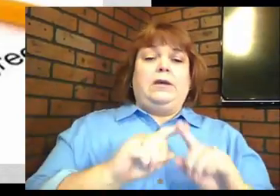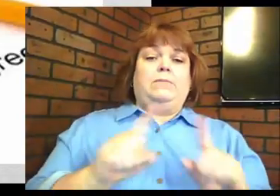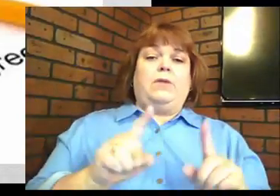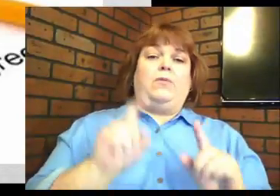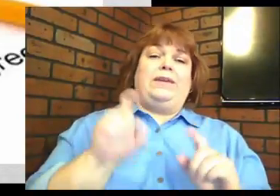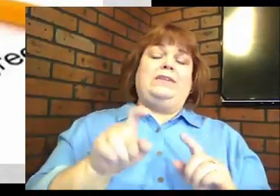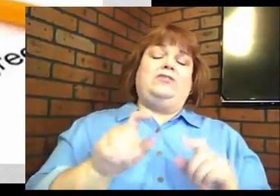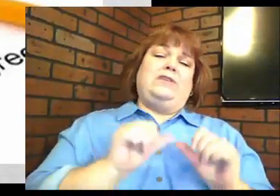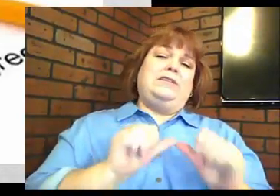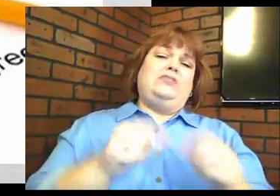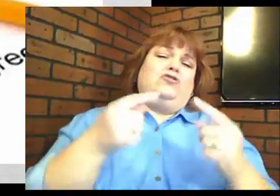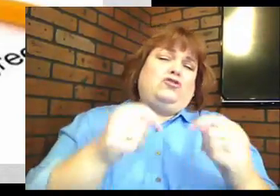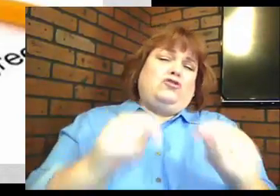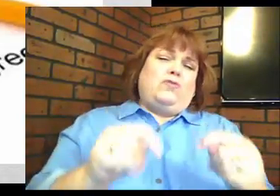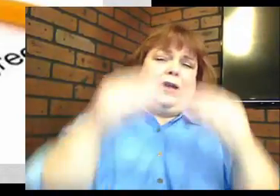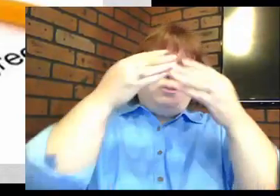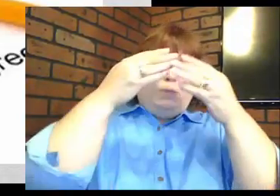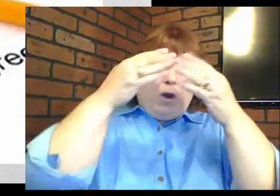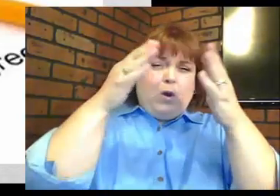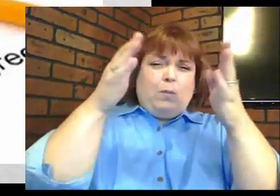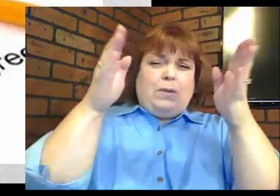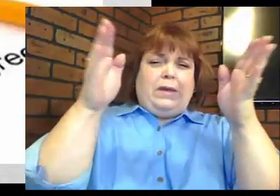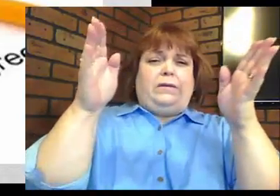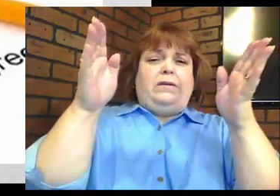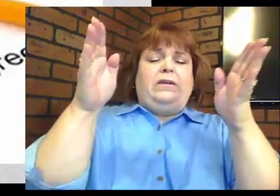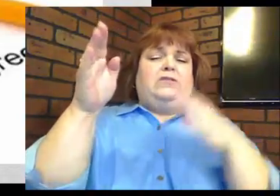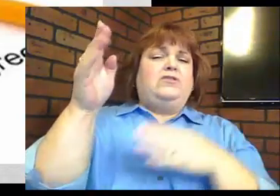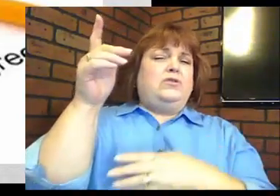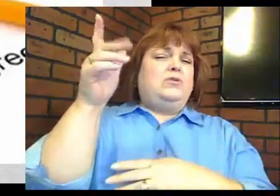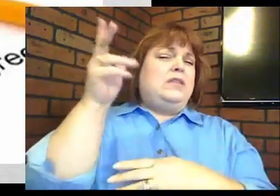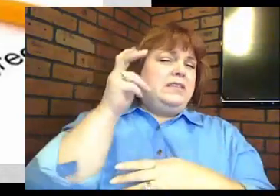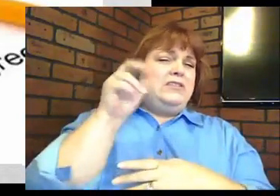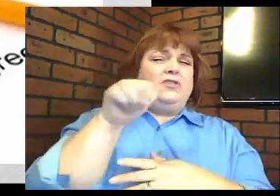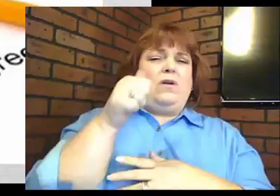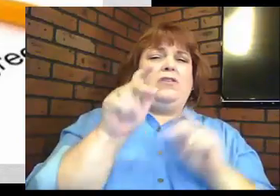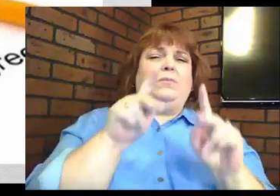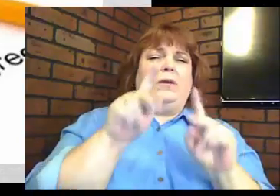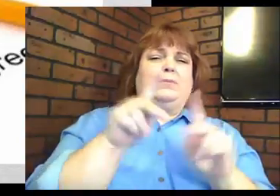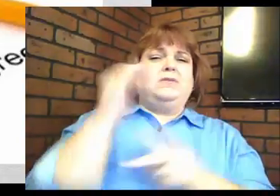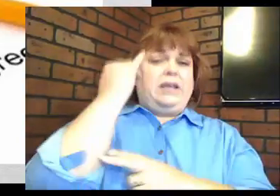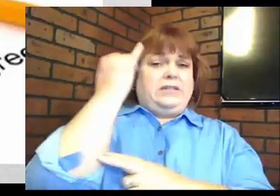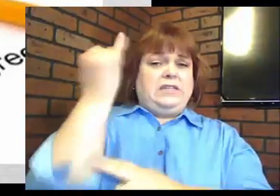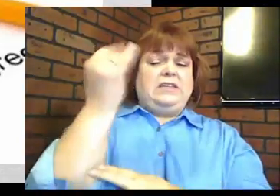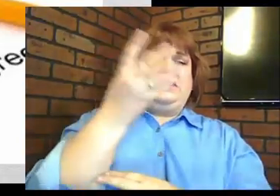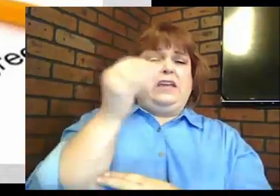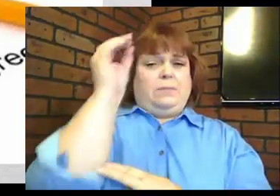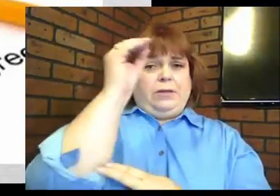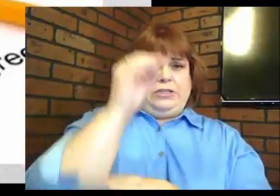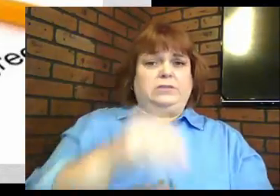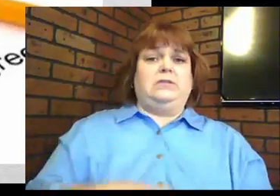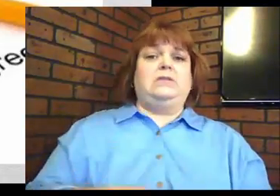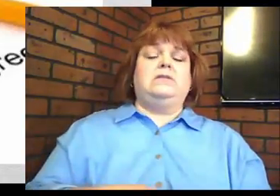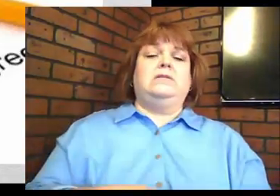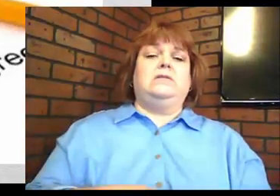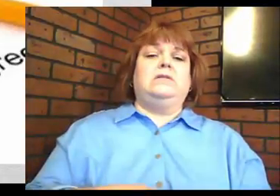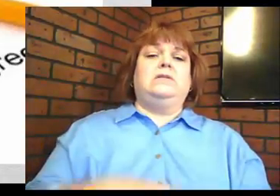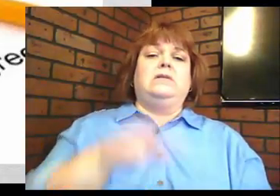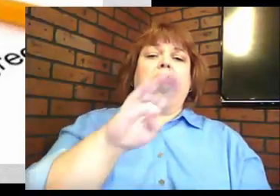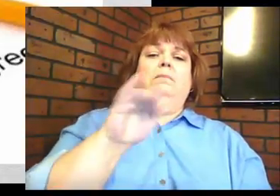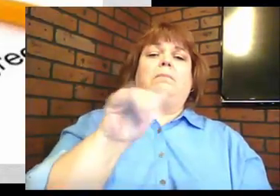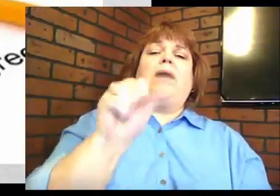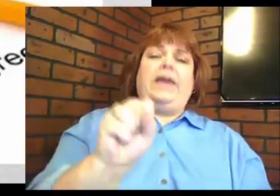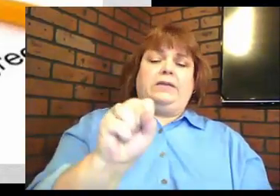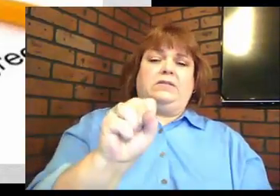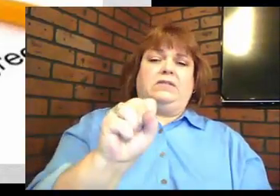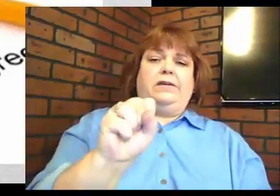Bias. That is not always a good thing, but we all have a bias.